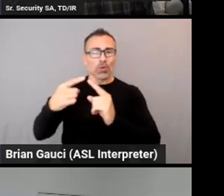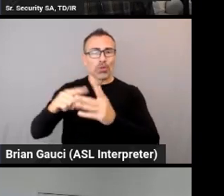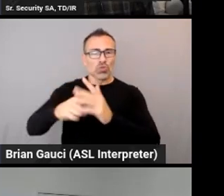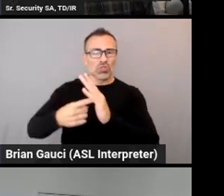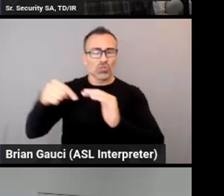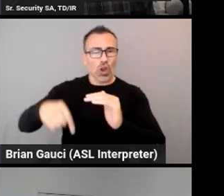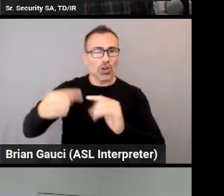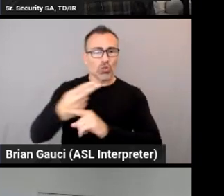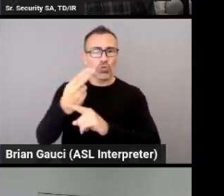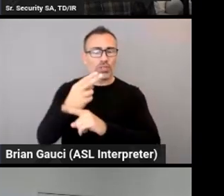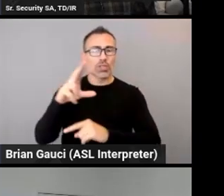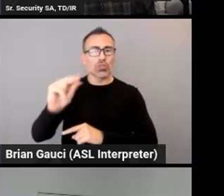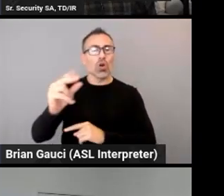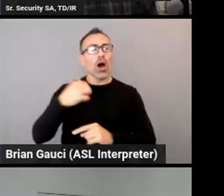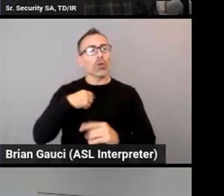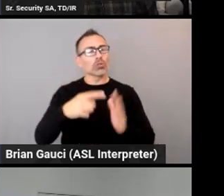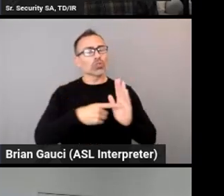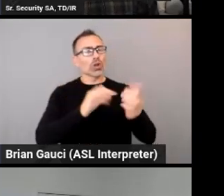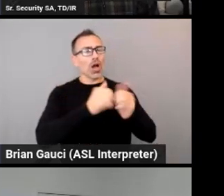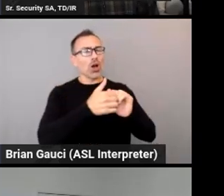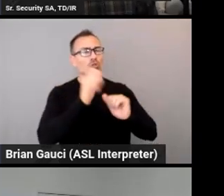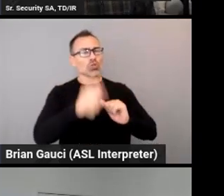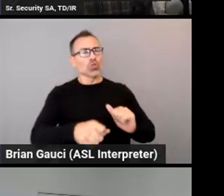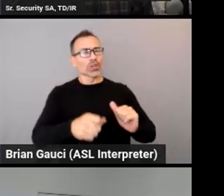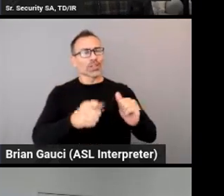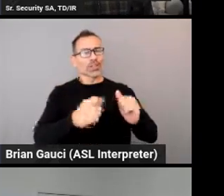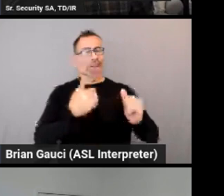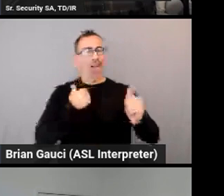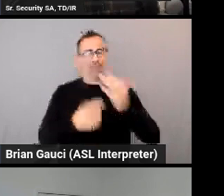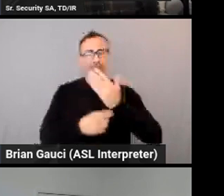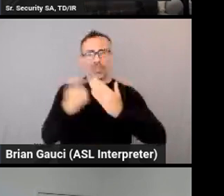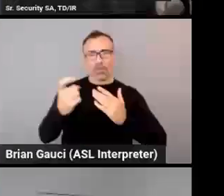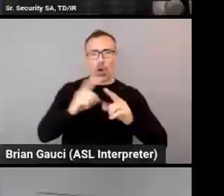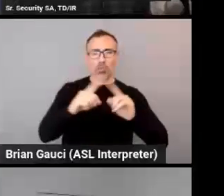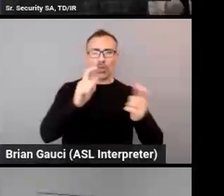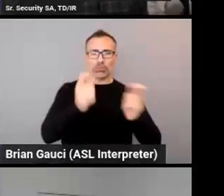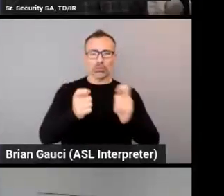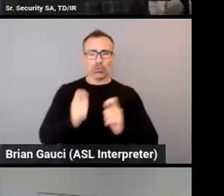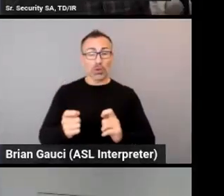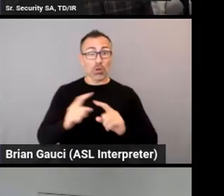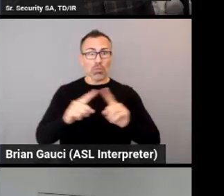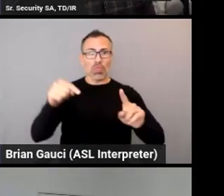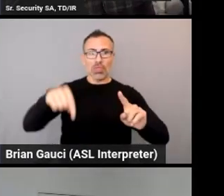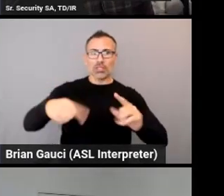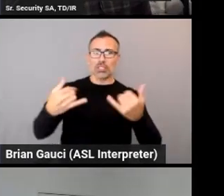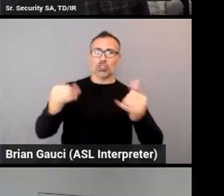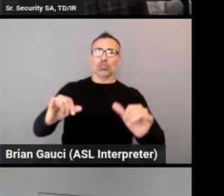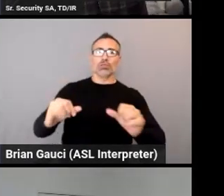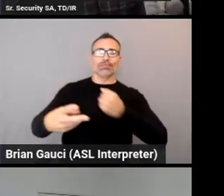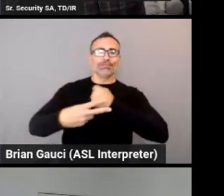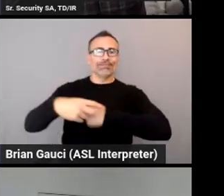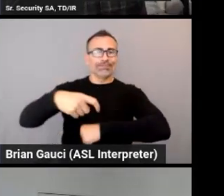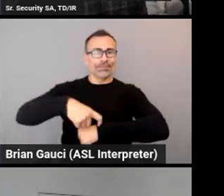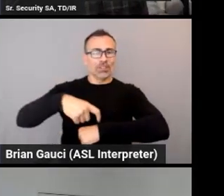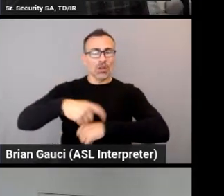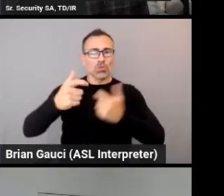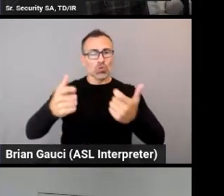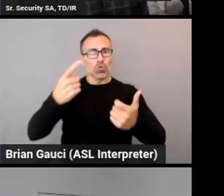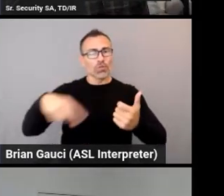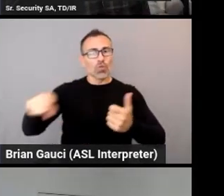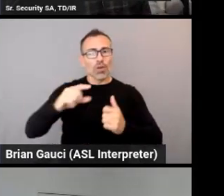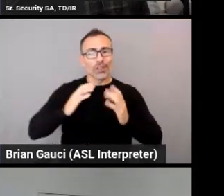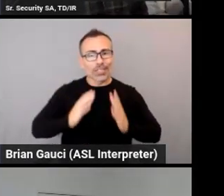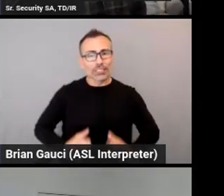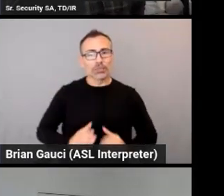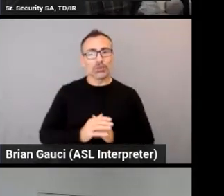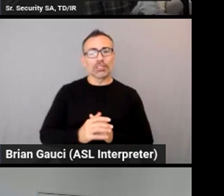start to customize them. But it's just been a huge time saver for our customers to really kind of understand, okay, I see I have a high or a medium